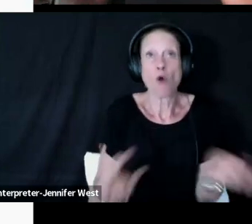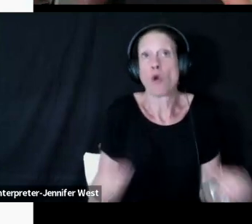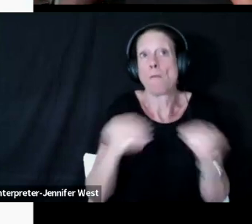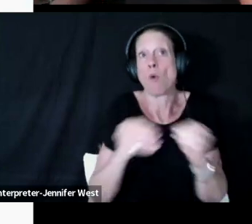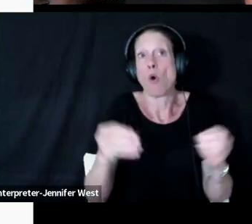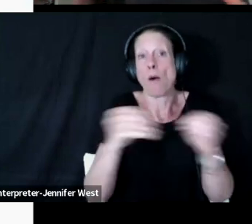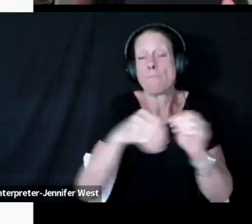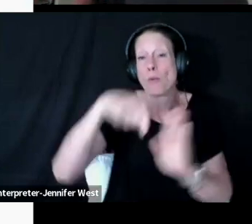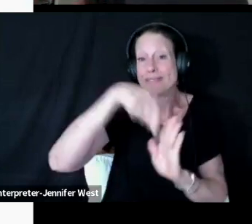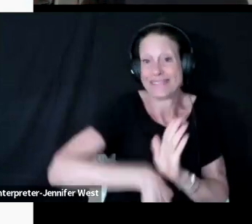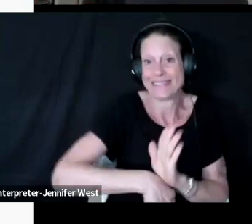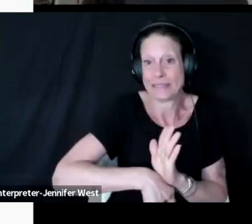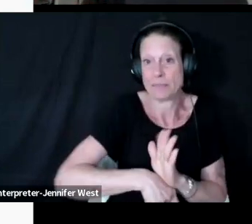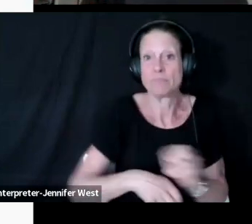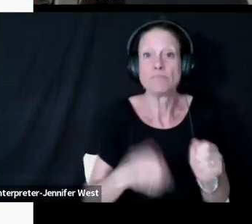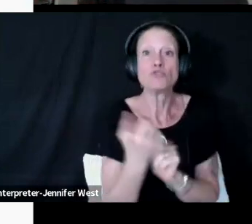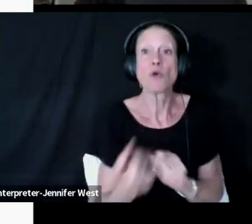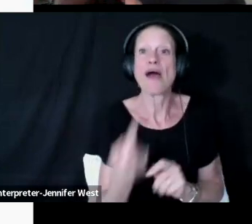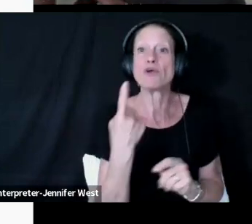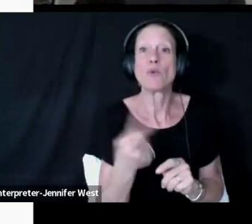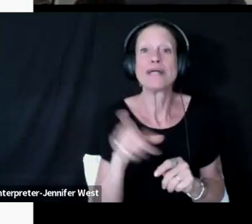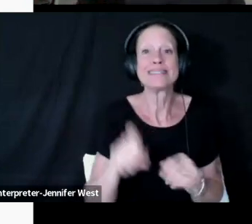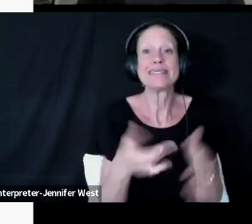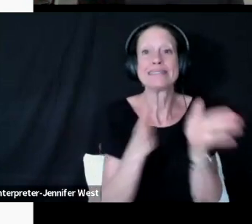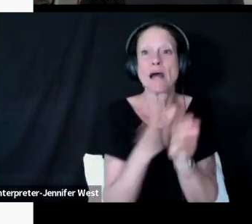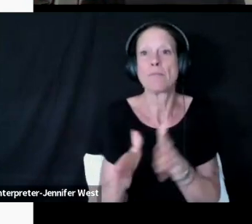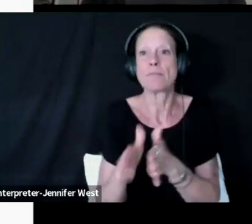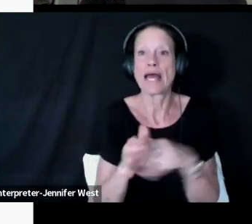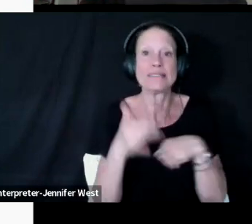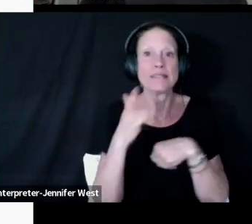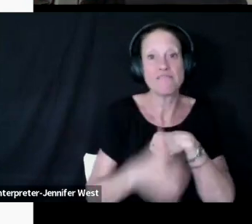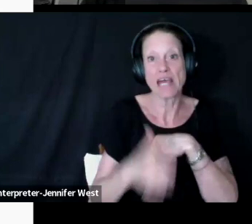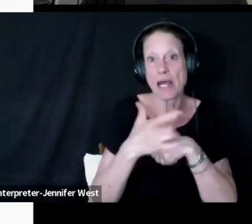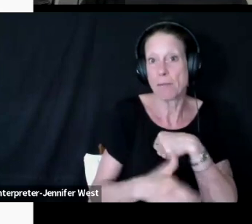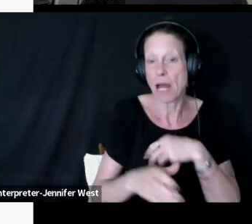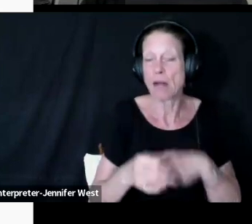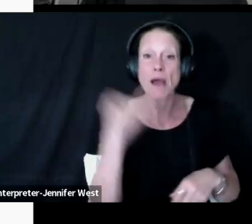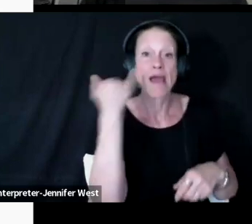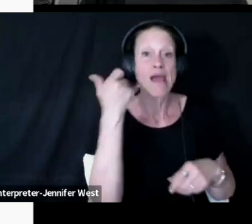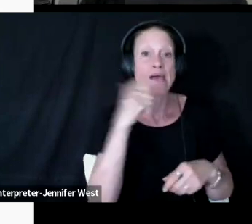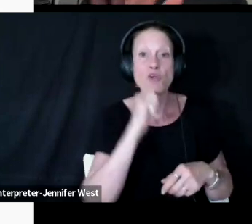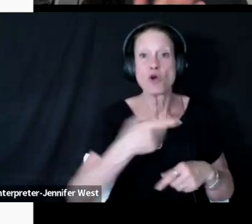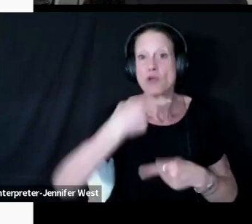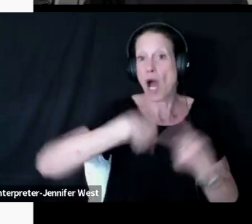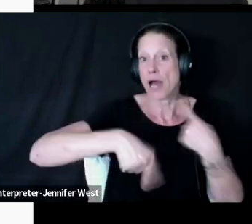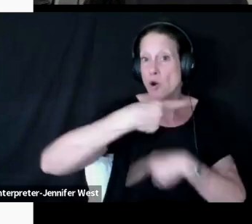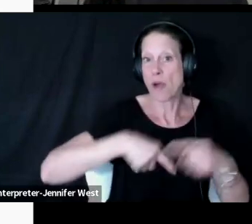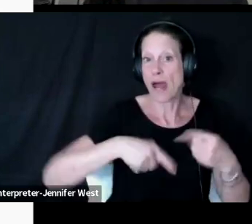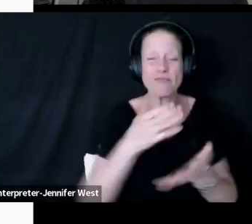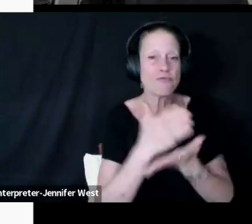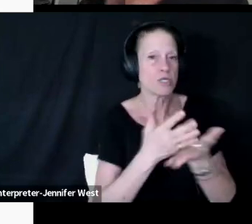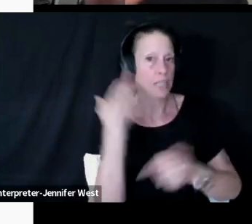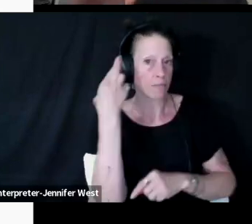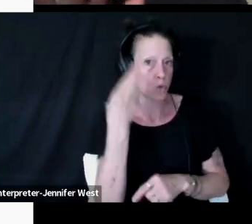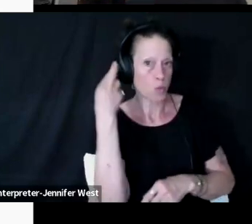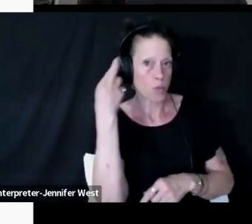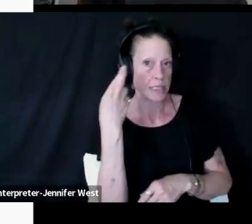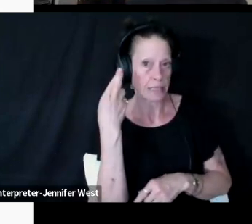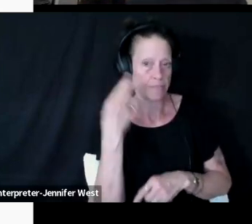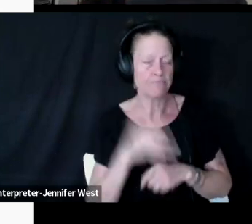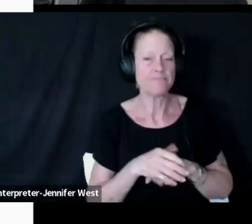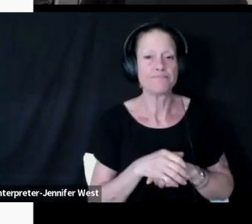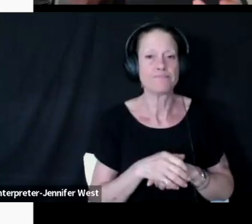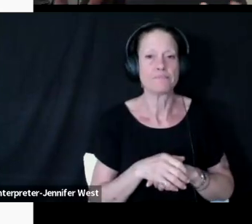plan to be available if for some reason you're not around. Now, whether you do that on paper or you